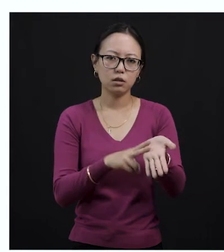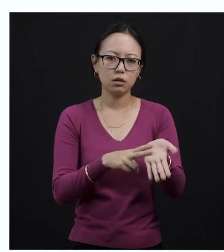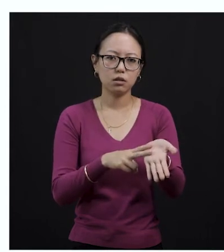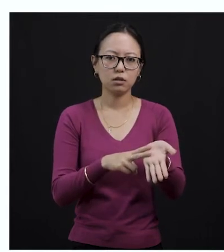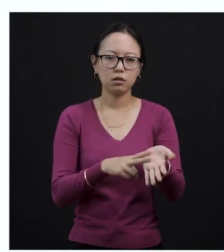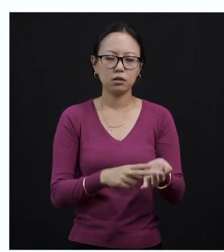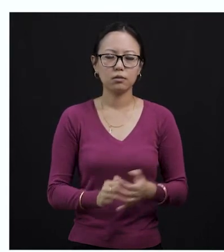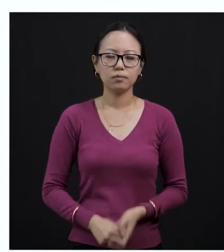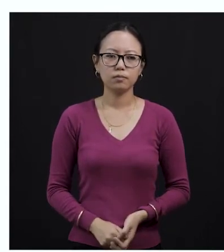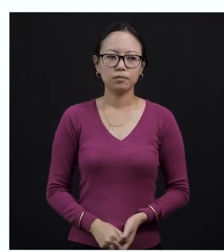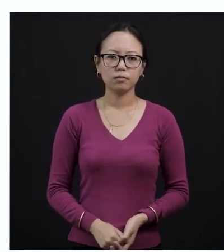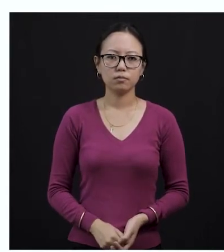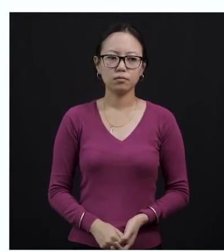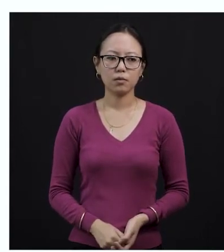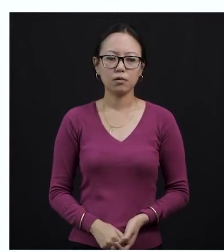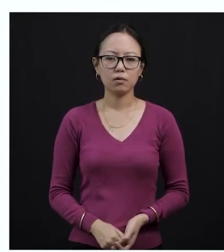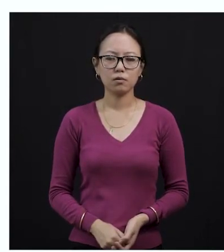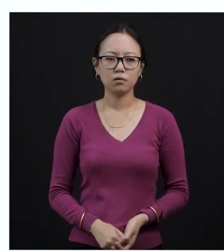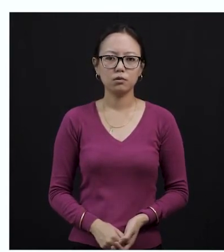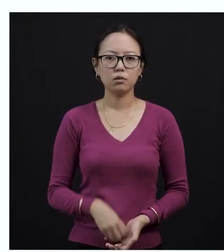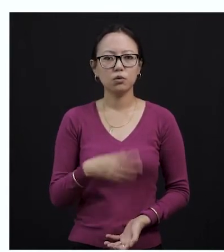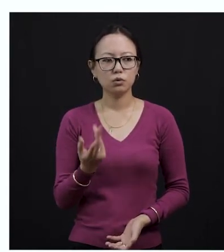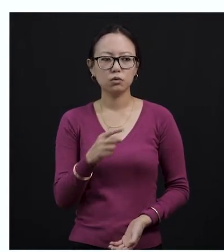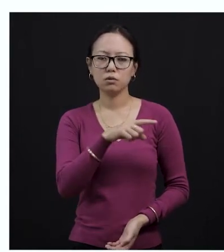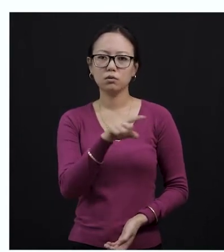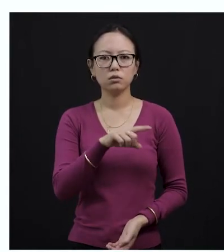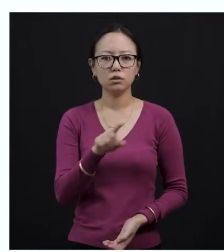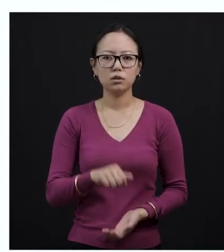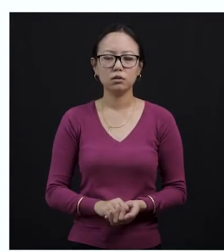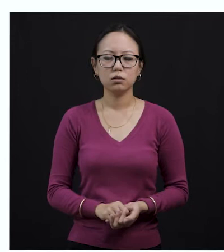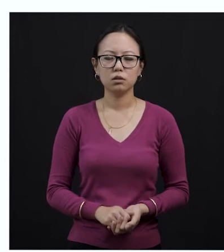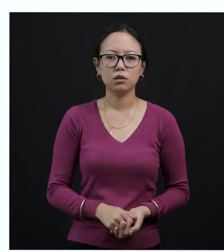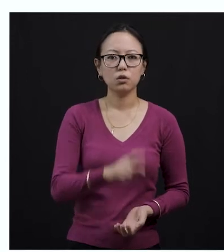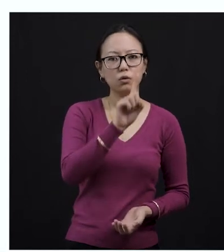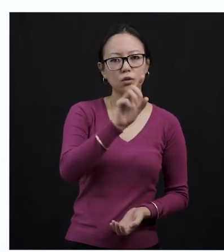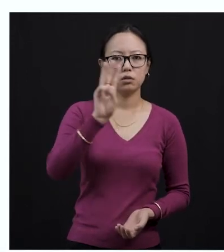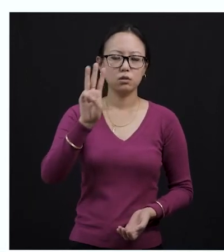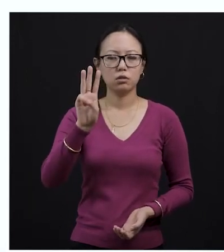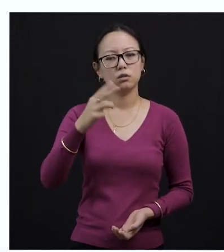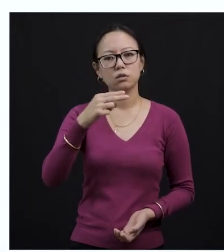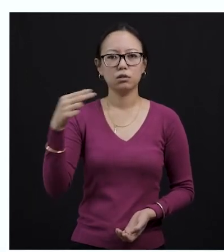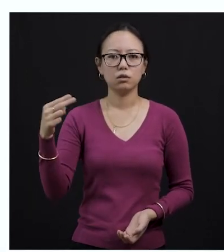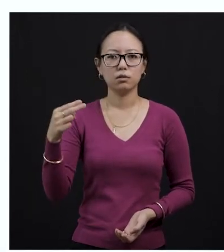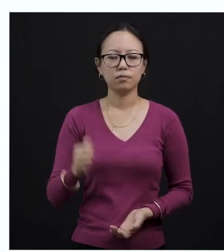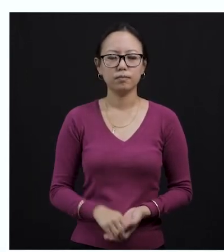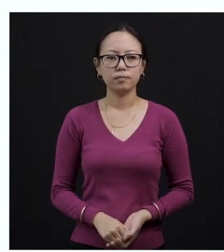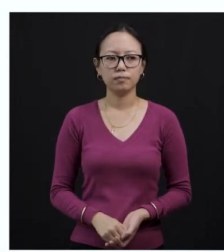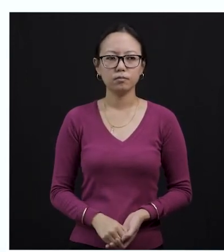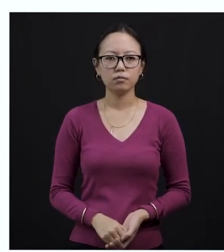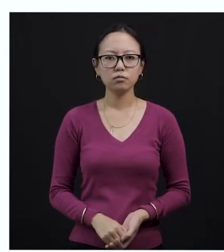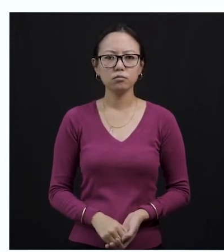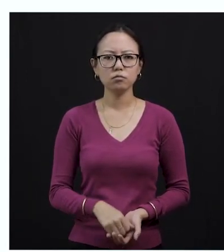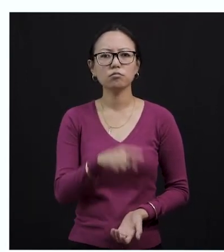THIRTEEN, all right? So this is the name for the numeral given 1, 3, all right? So this is all about